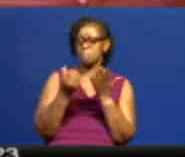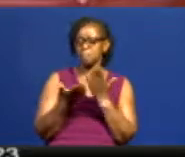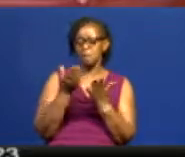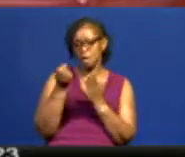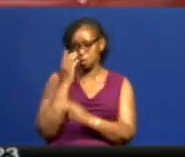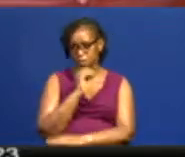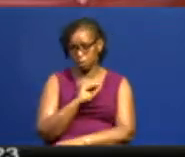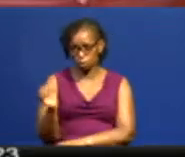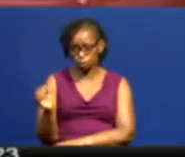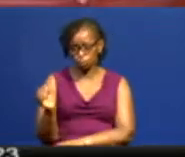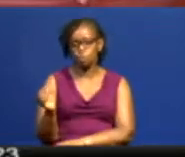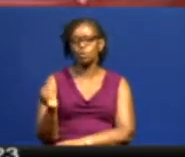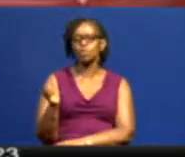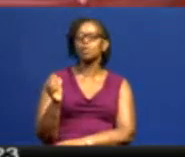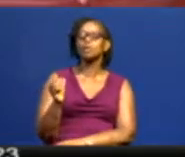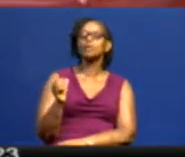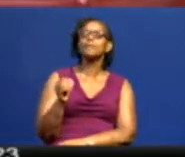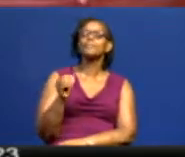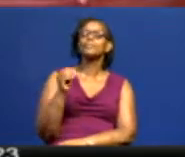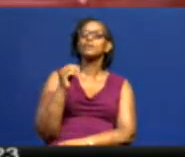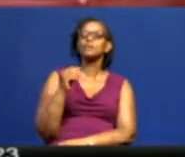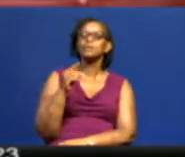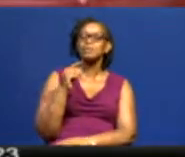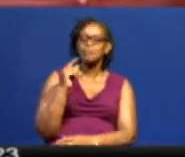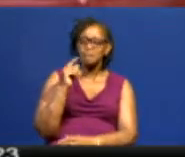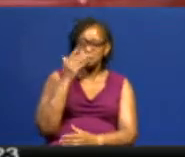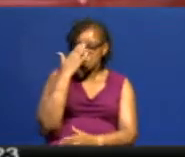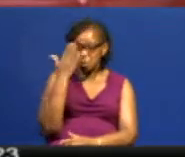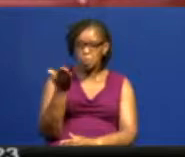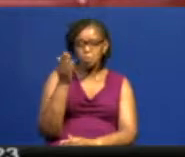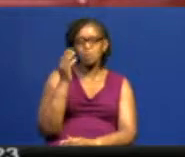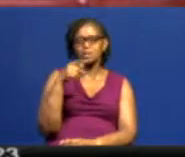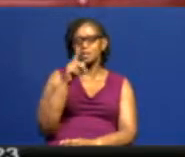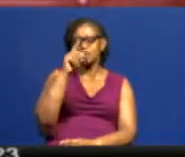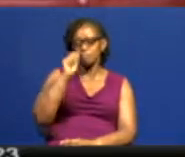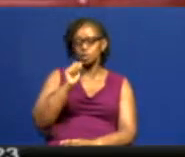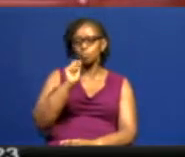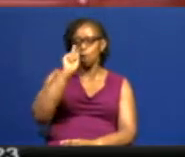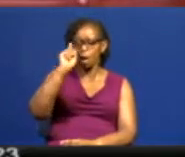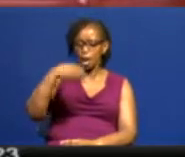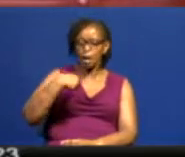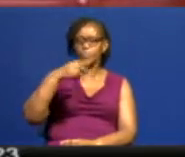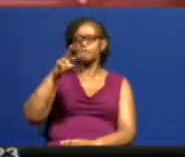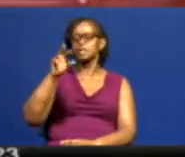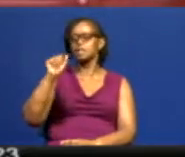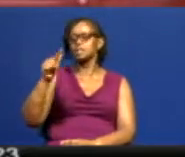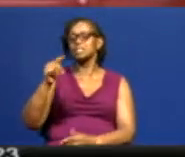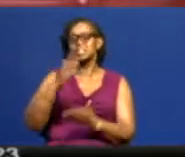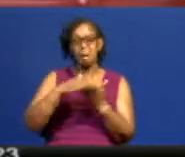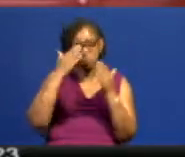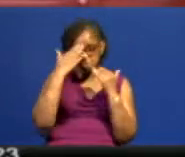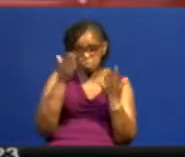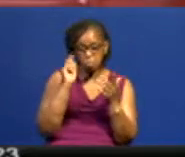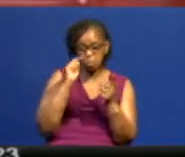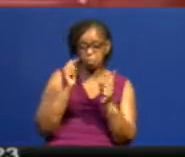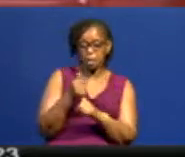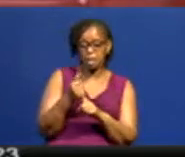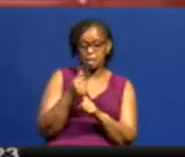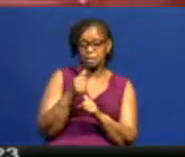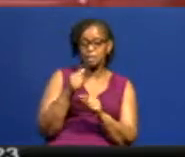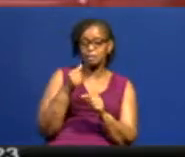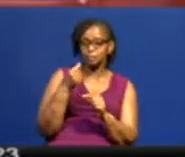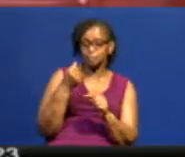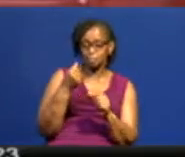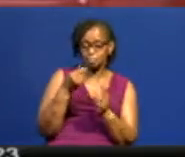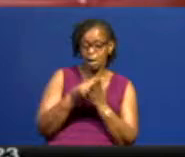process of even claiming for the VAT that they probably will pay. Some do not even know that there is payment, there is claim for some of these